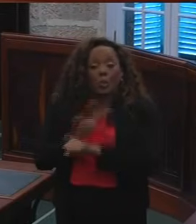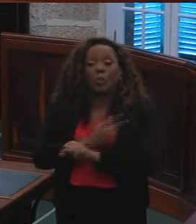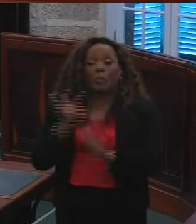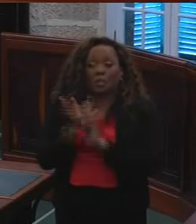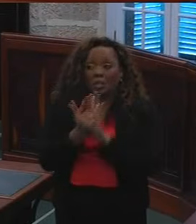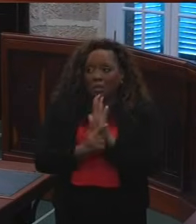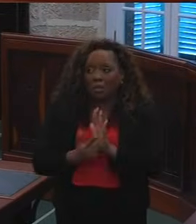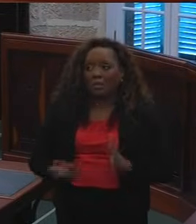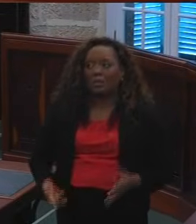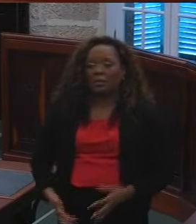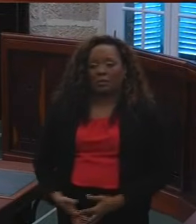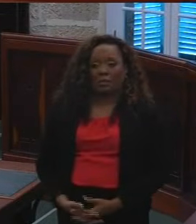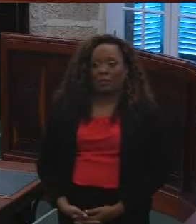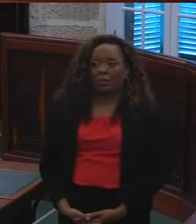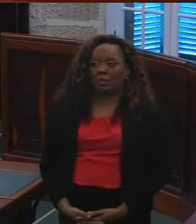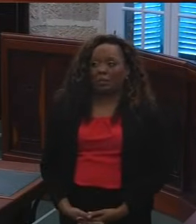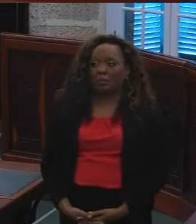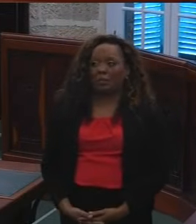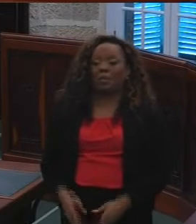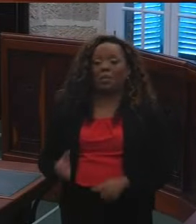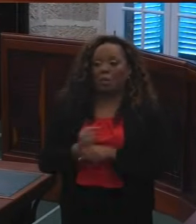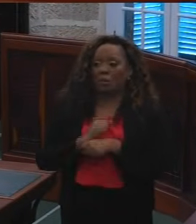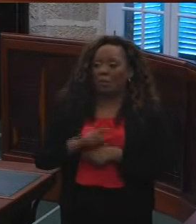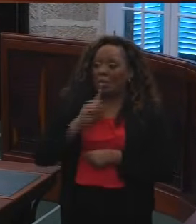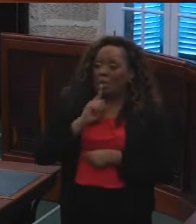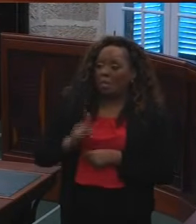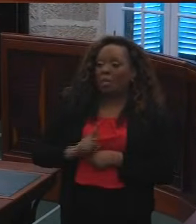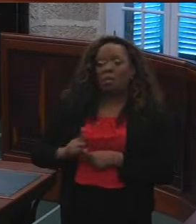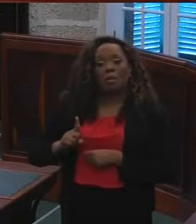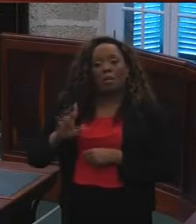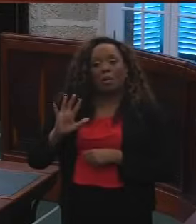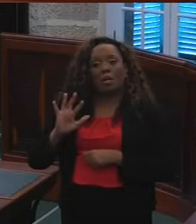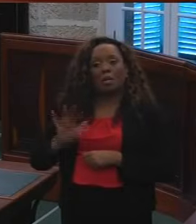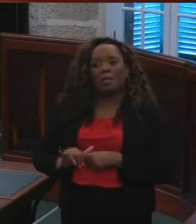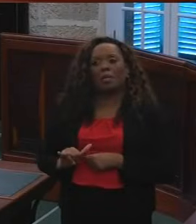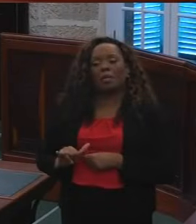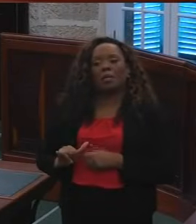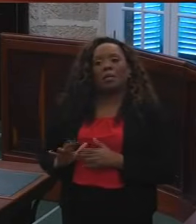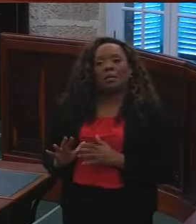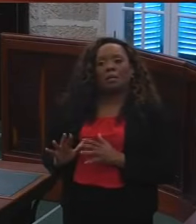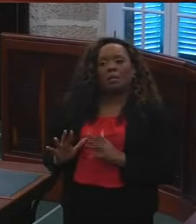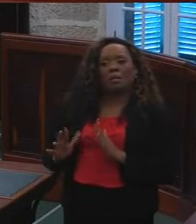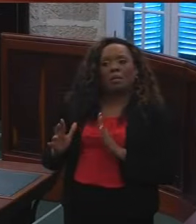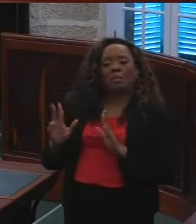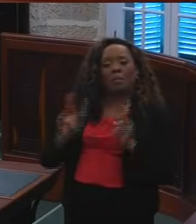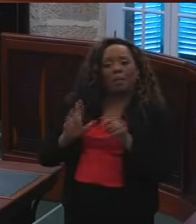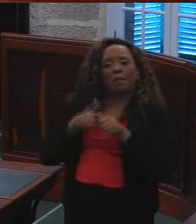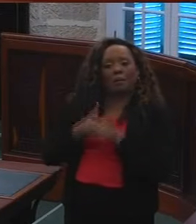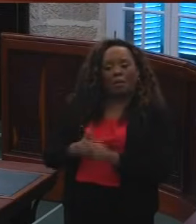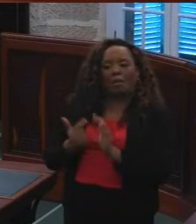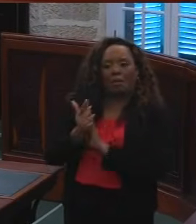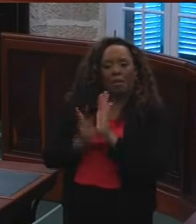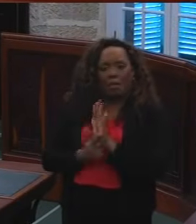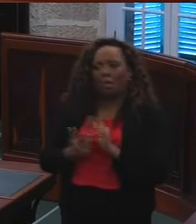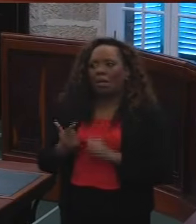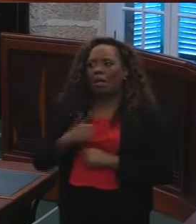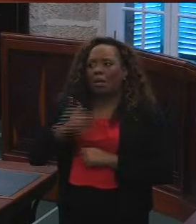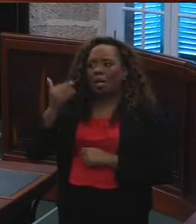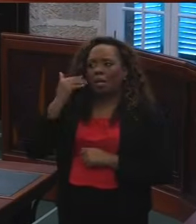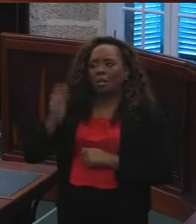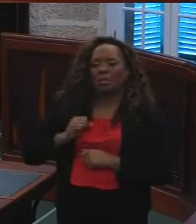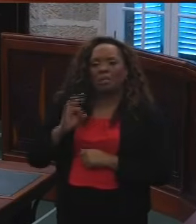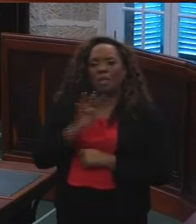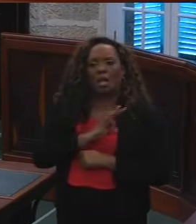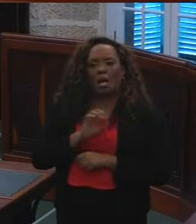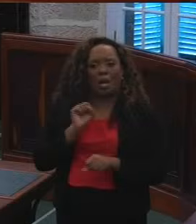legislation. Enforce the legislation, Mr. Speaker, sir. And I say that because I know the competency of the staff in the